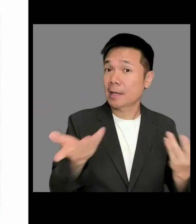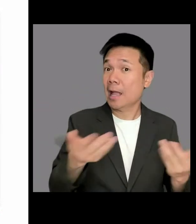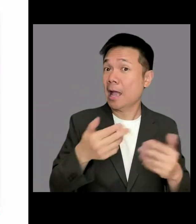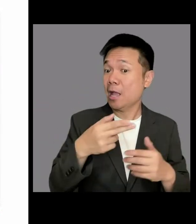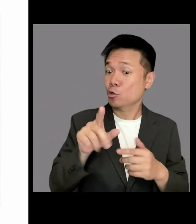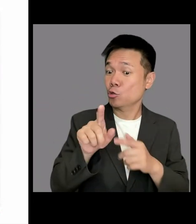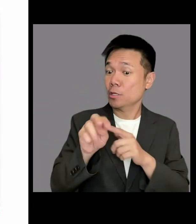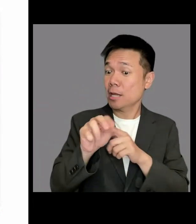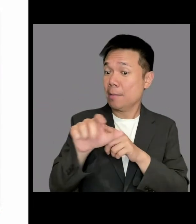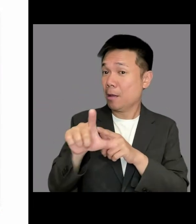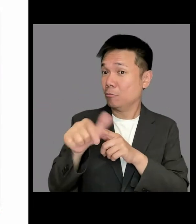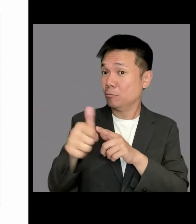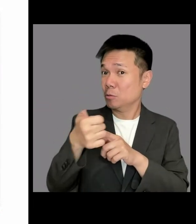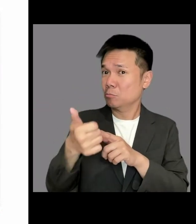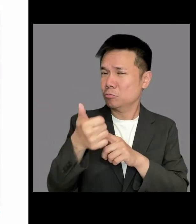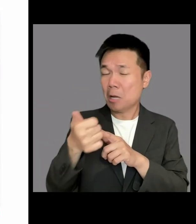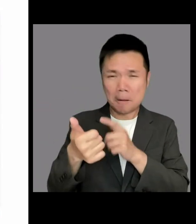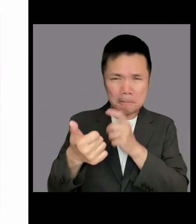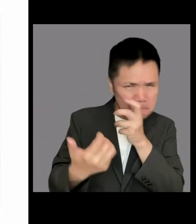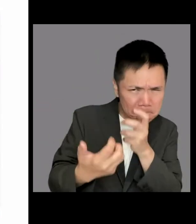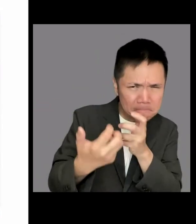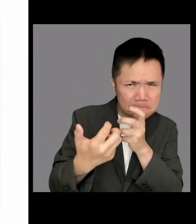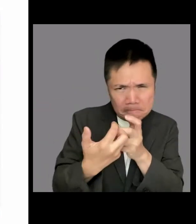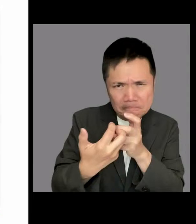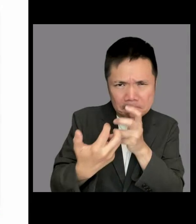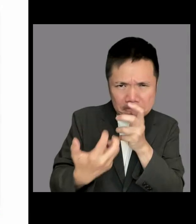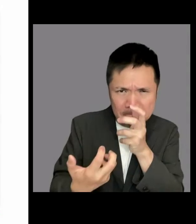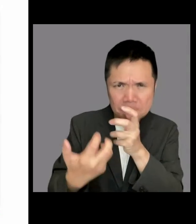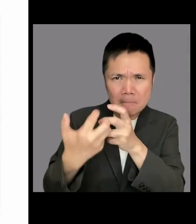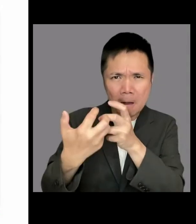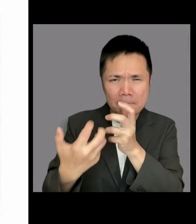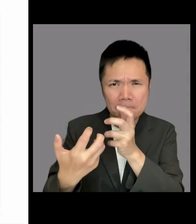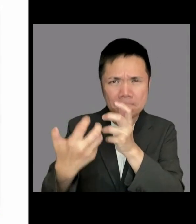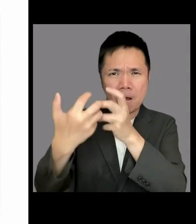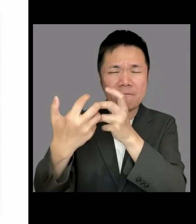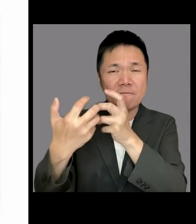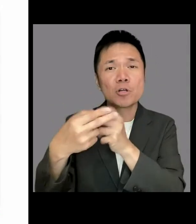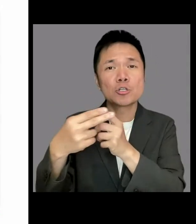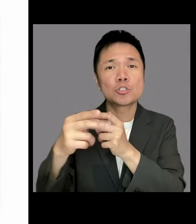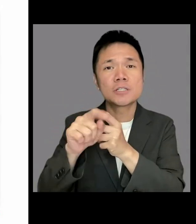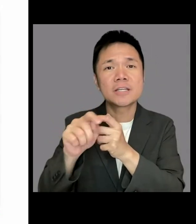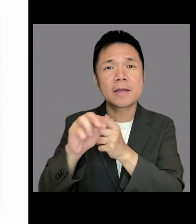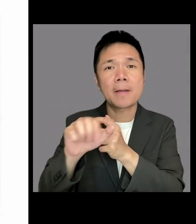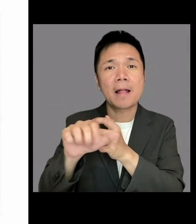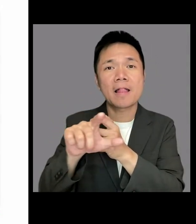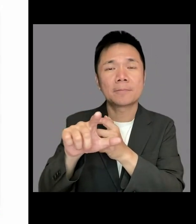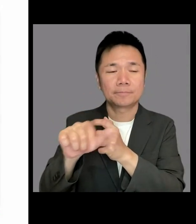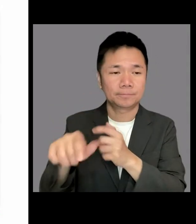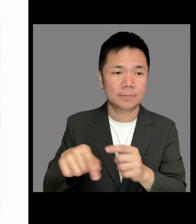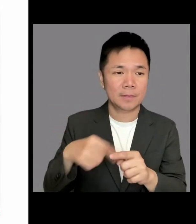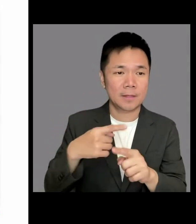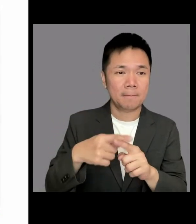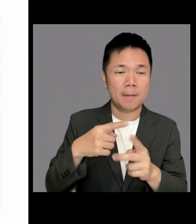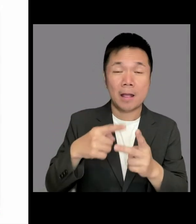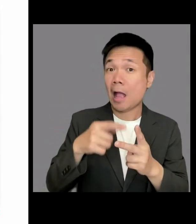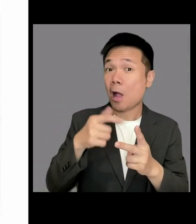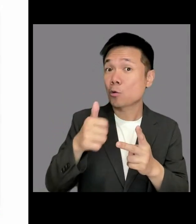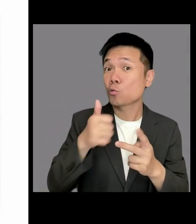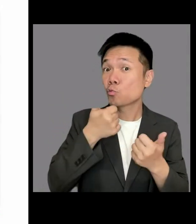HTML effectively, and what content's allowed and such, and how you get to well-structured